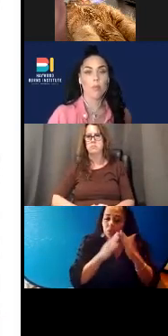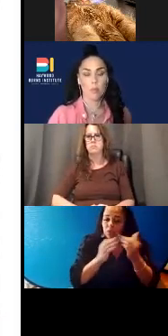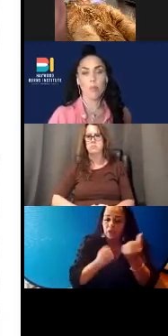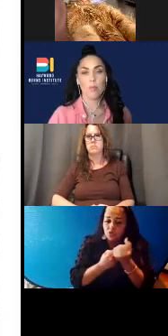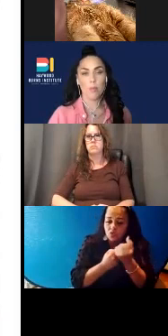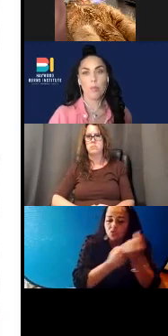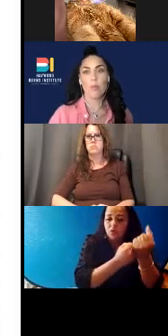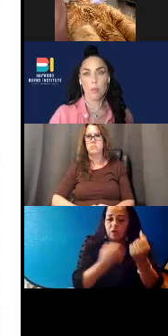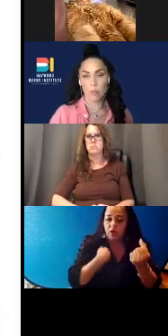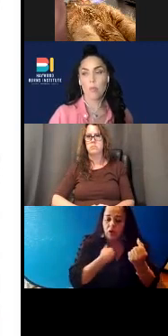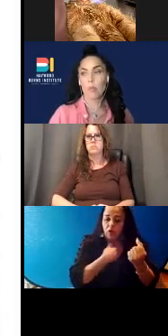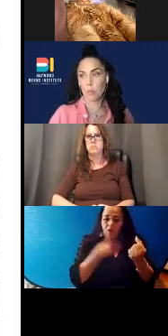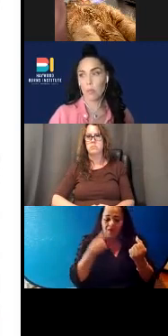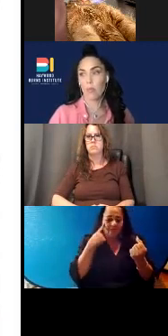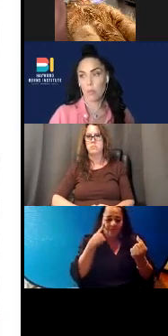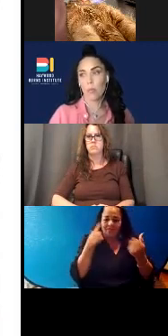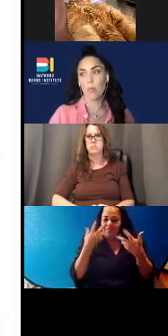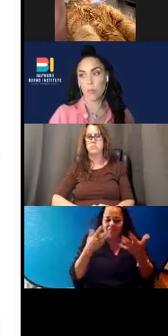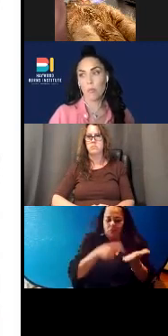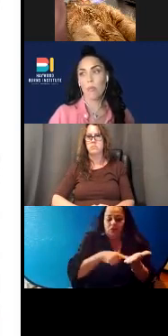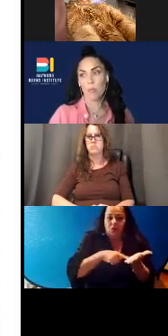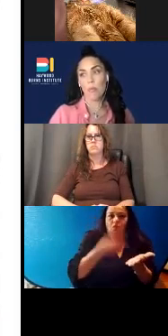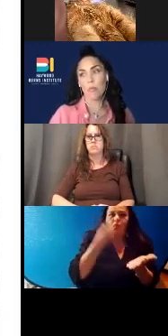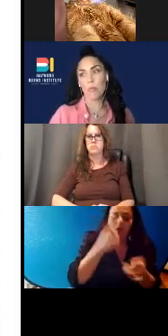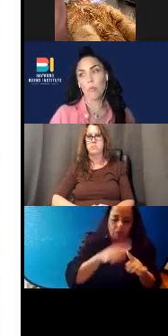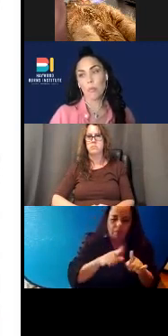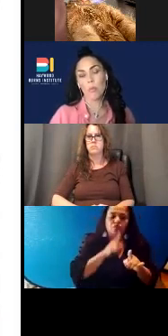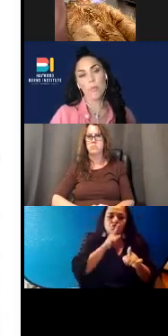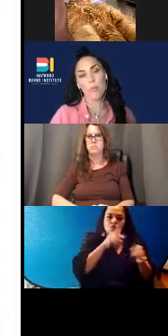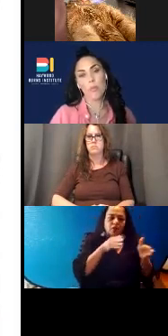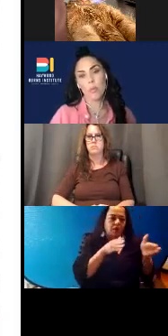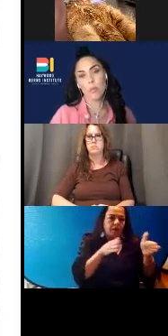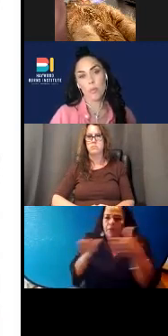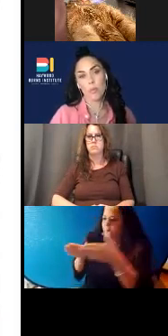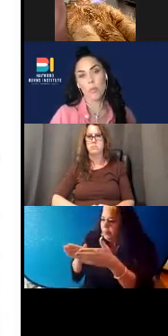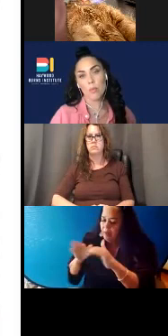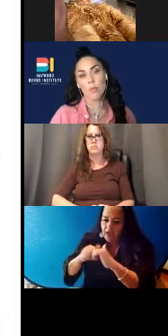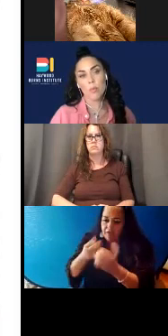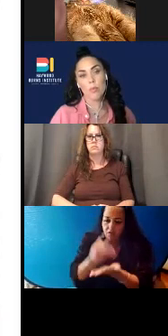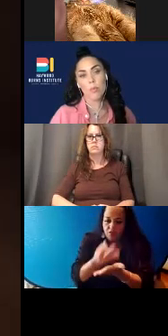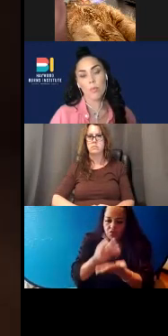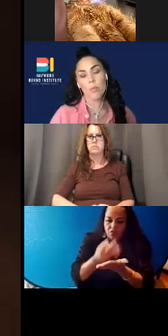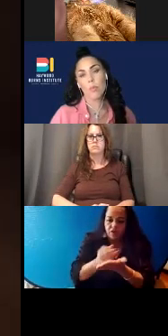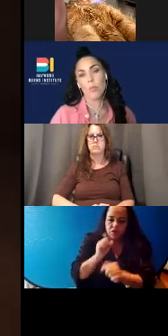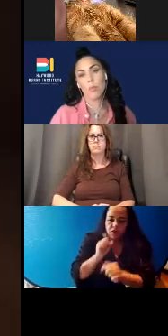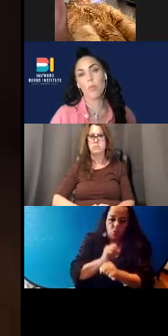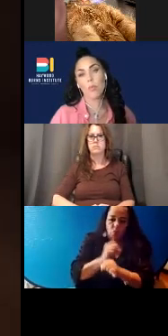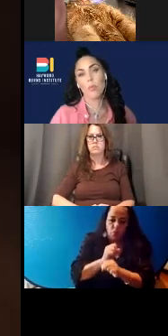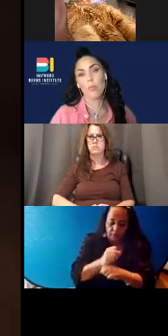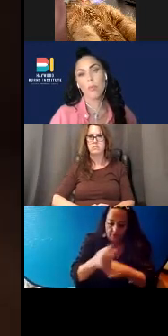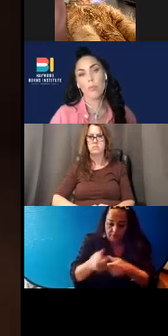we saw it, it was there, right? And that's just a real shift in how philanthropy funds and works. Go to the next